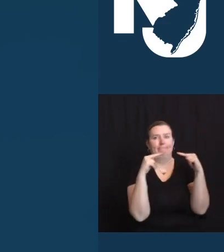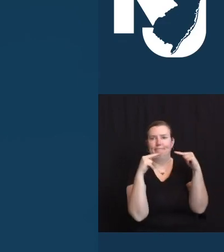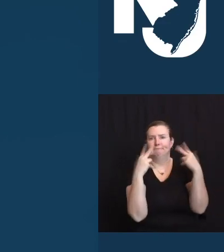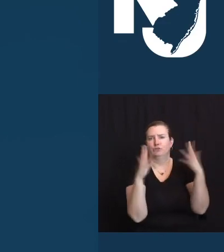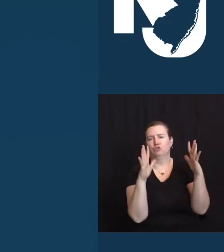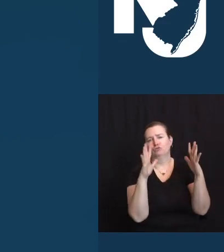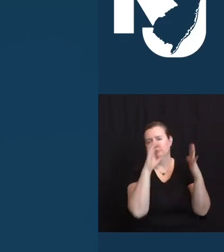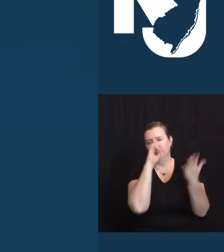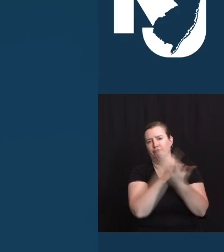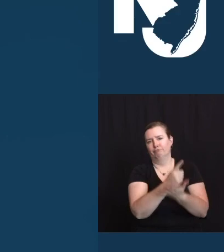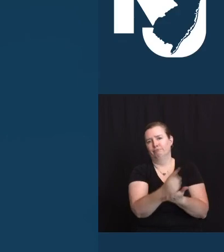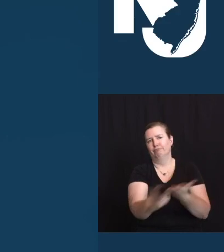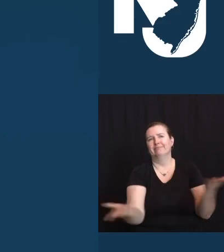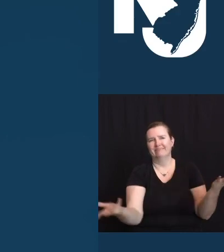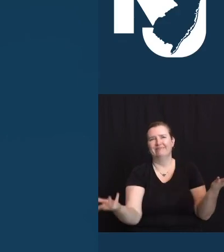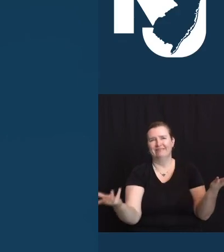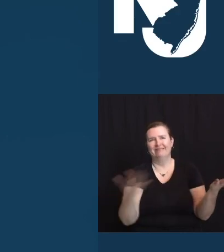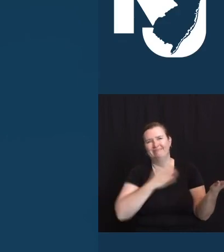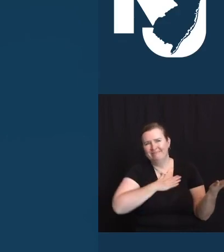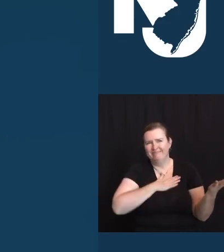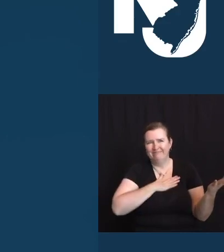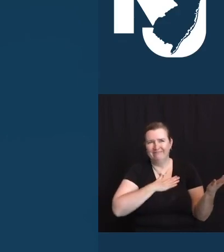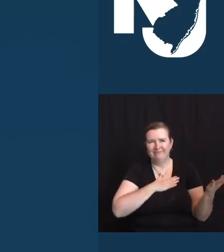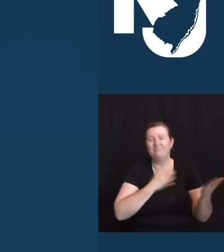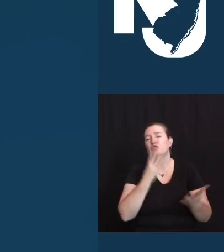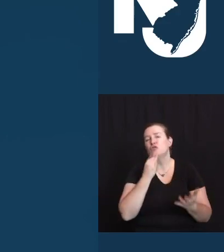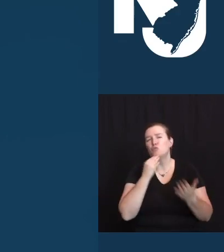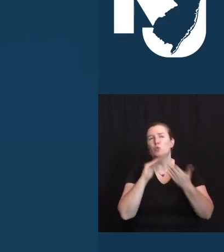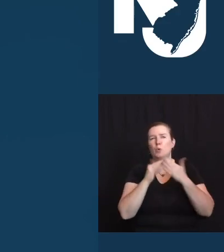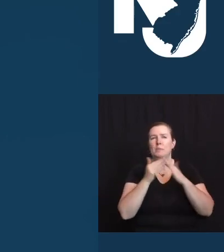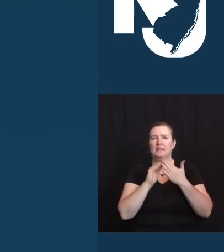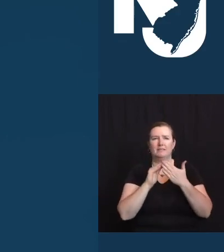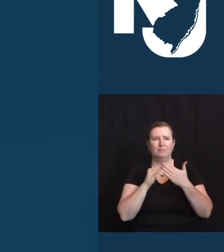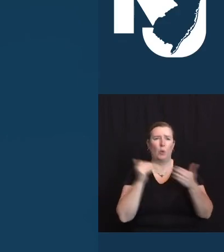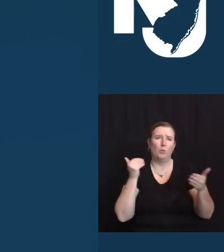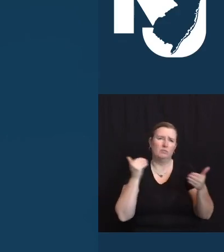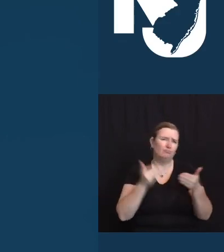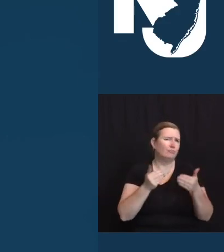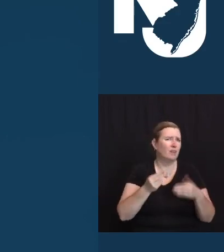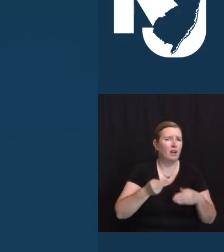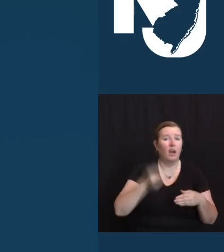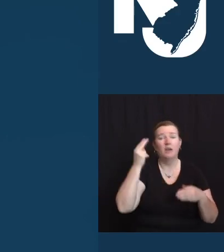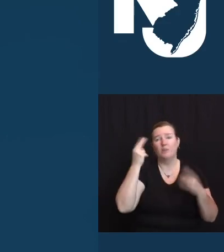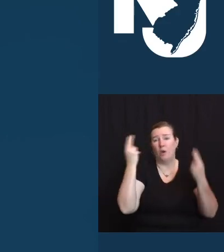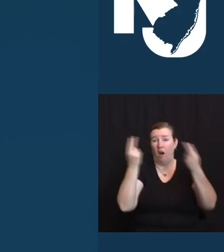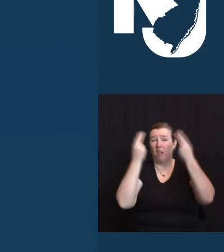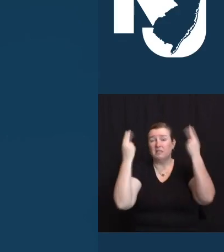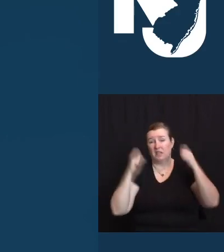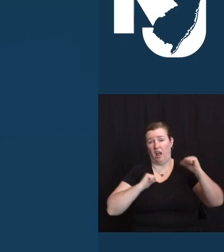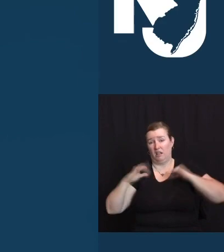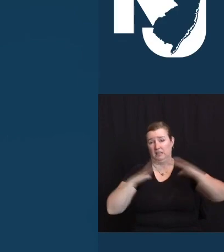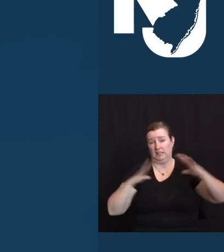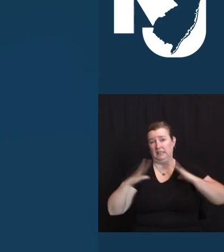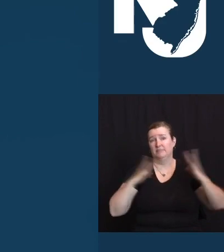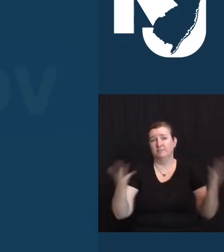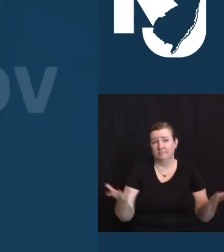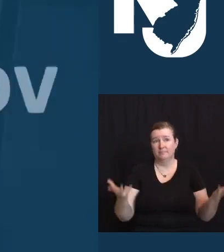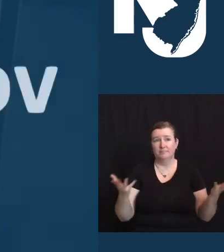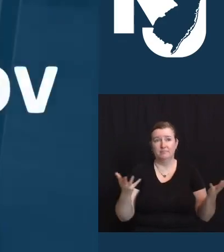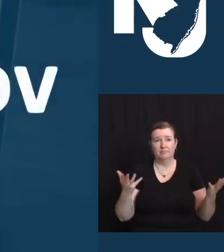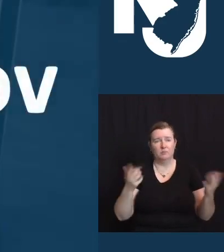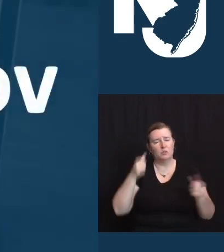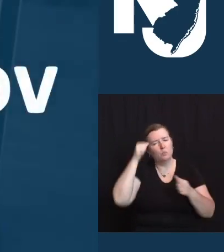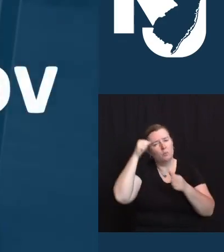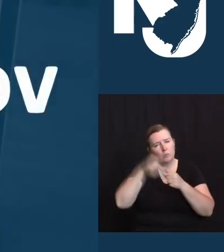Jewish community prepares for the high holy days, may their names be repeated and remembered. As we noted,